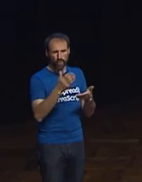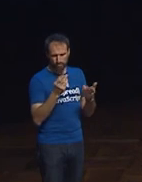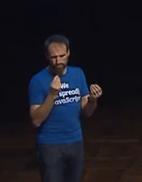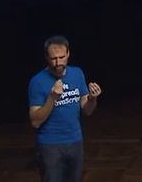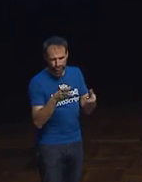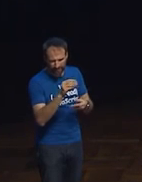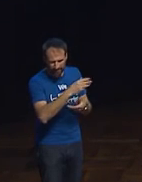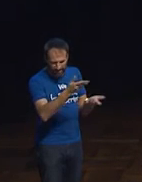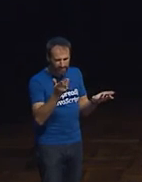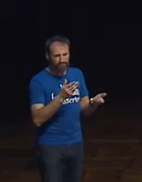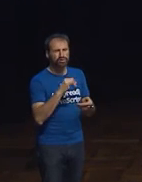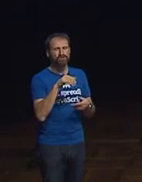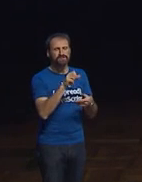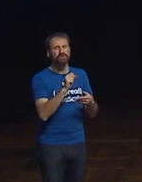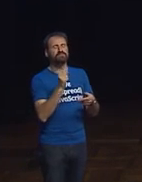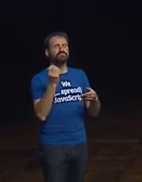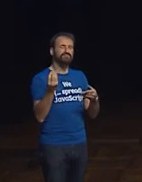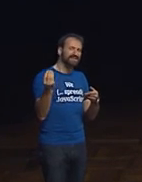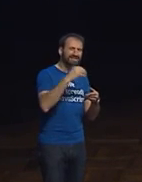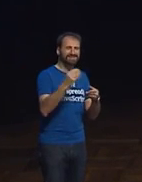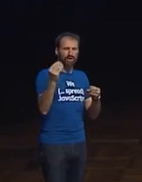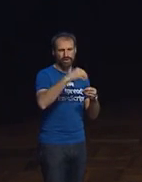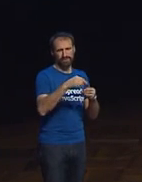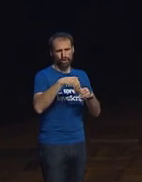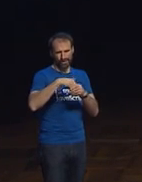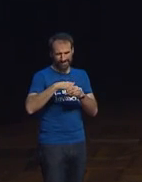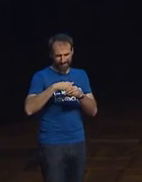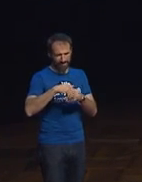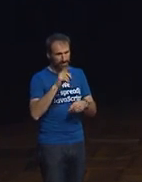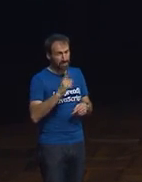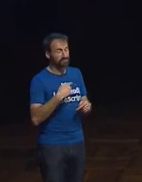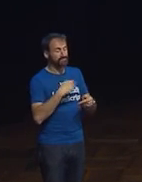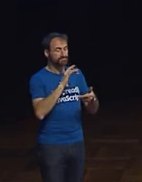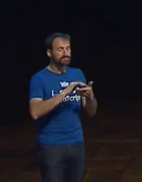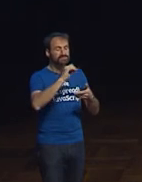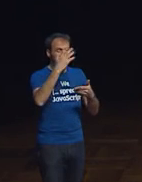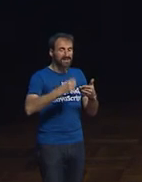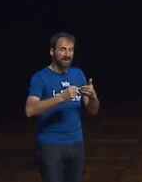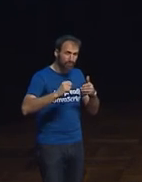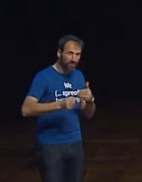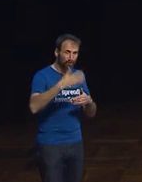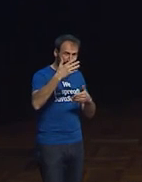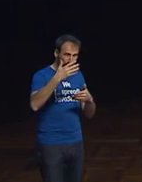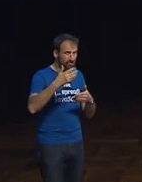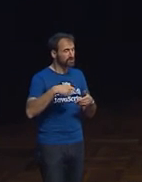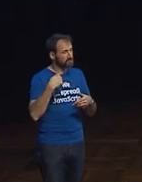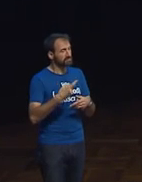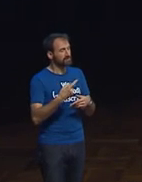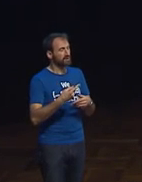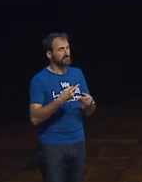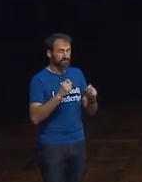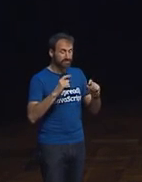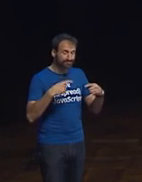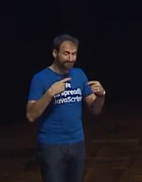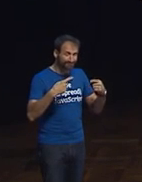JavaScript inserts the content. But if you just visit the page in a fresh tab, it uses server rendering. So what I'm going to do here is I'm going to